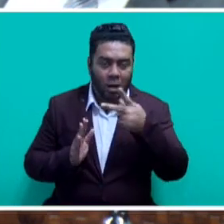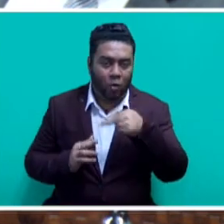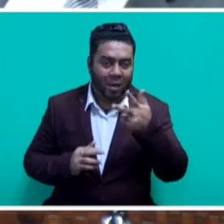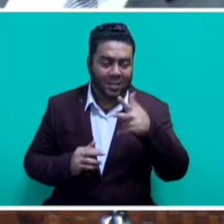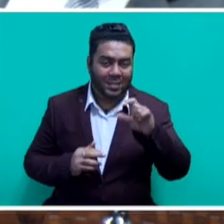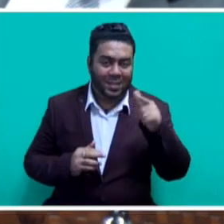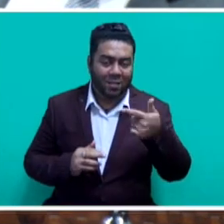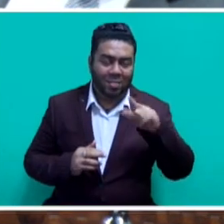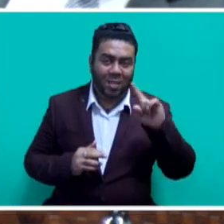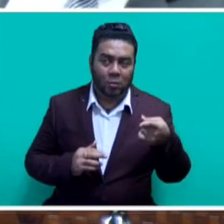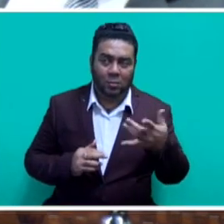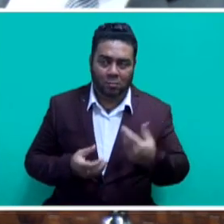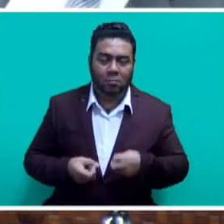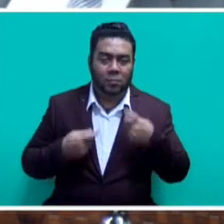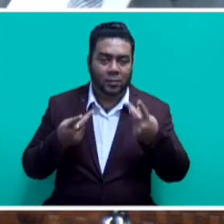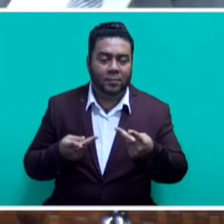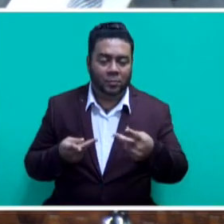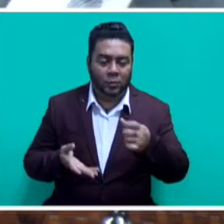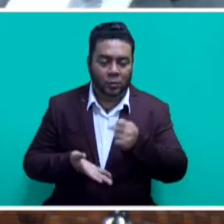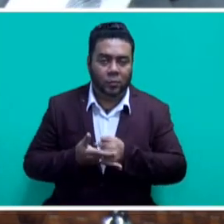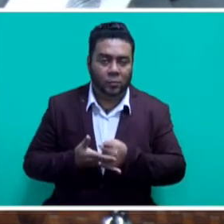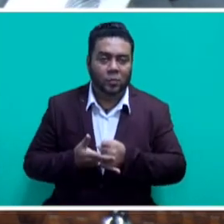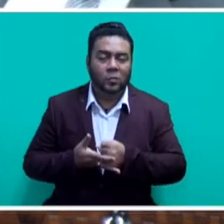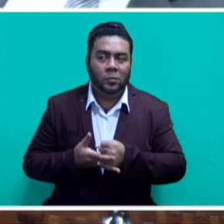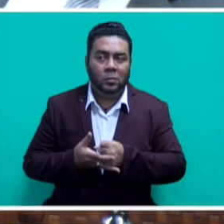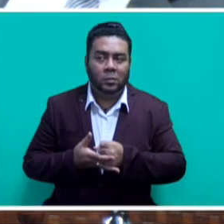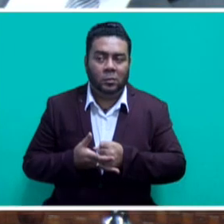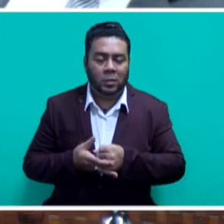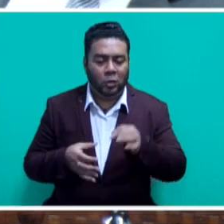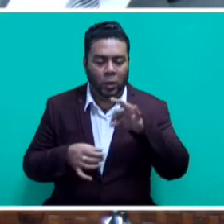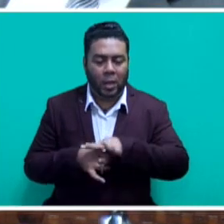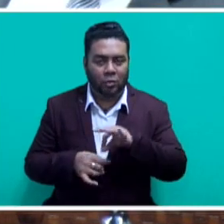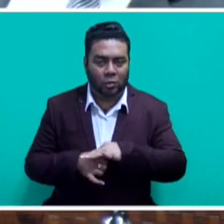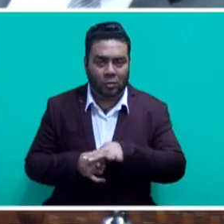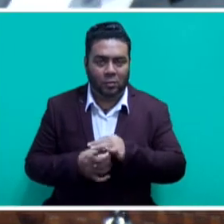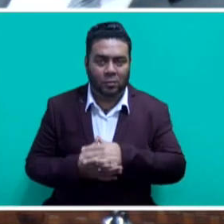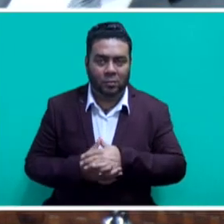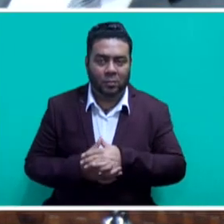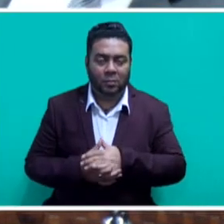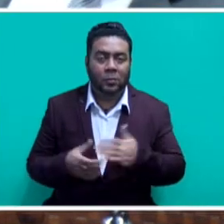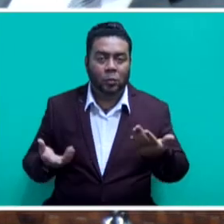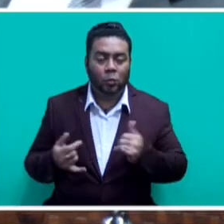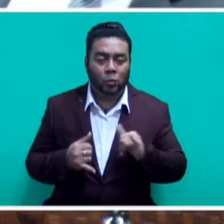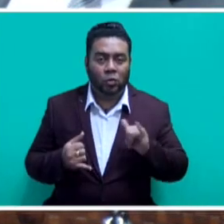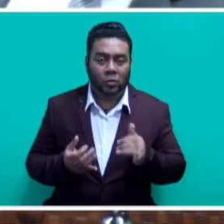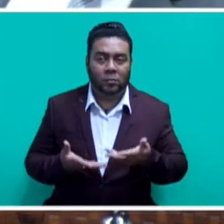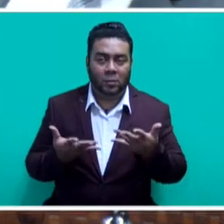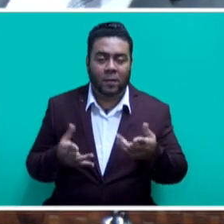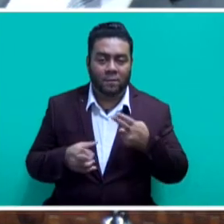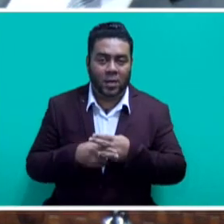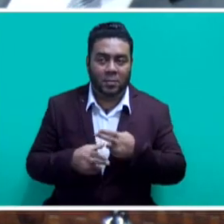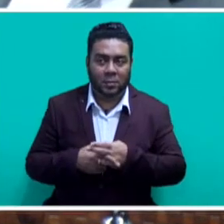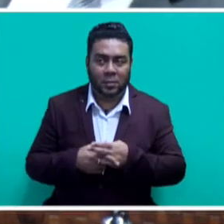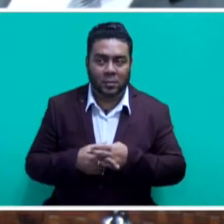187,000 has been provided to hold the Sugarcane Growers Council election, which gives back farmers a voice in the affairs